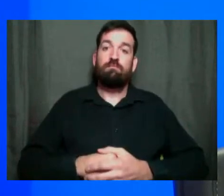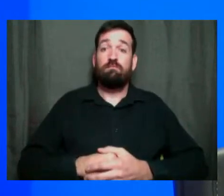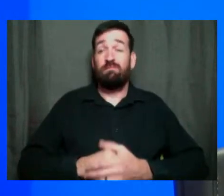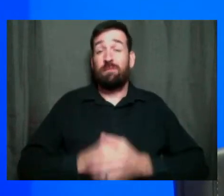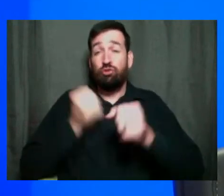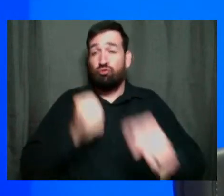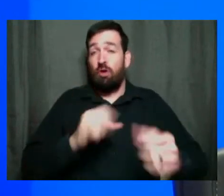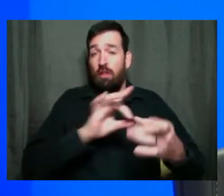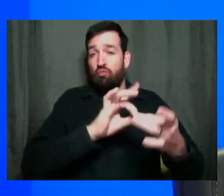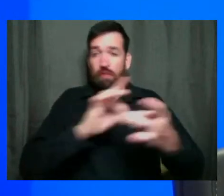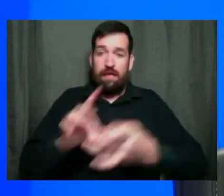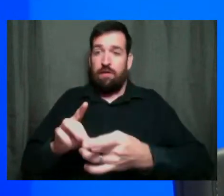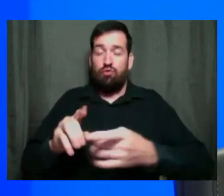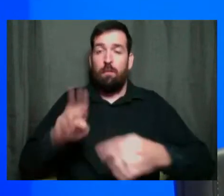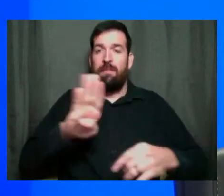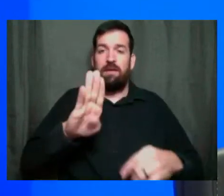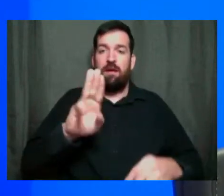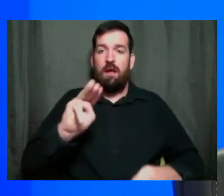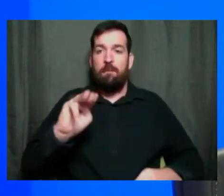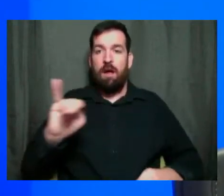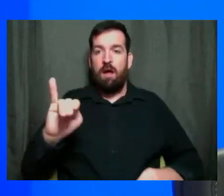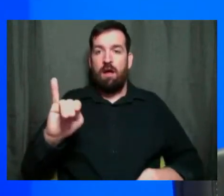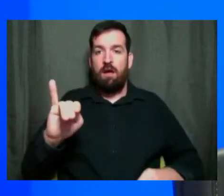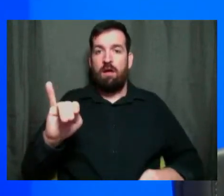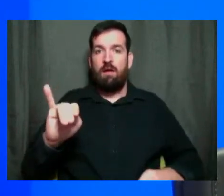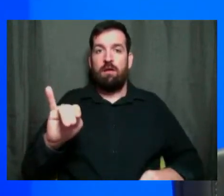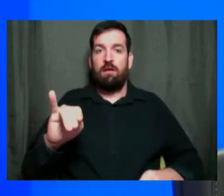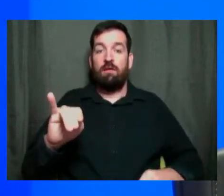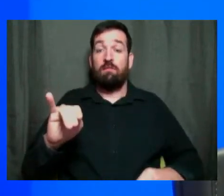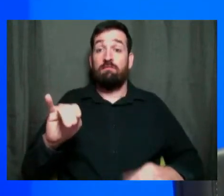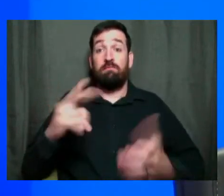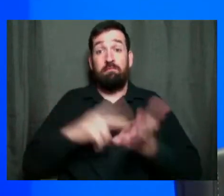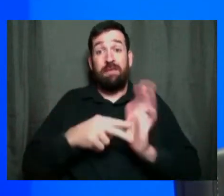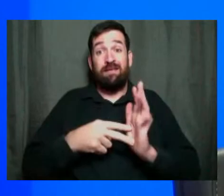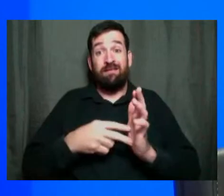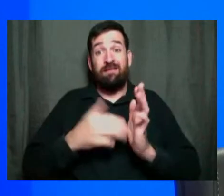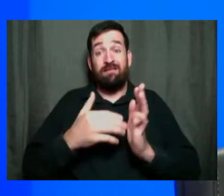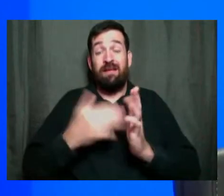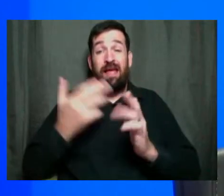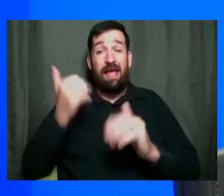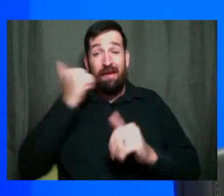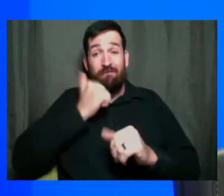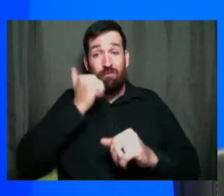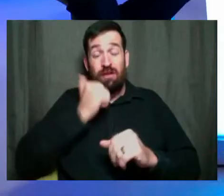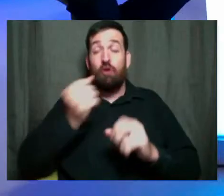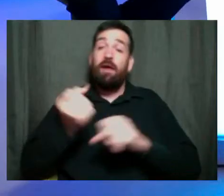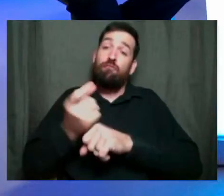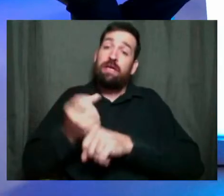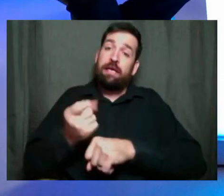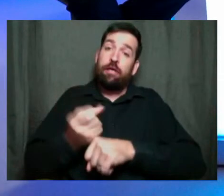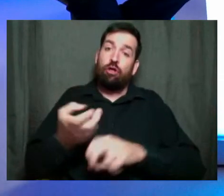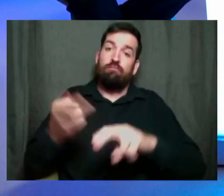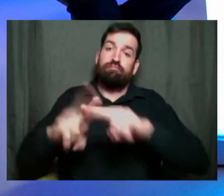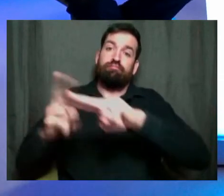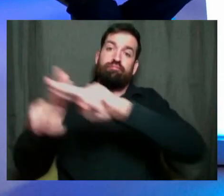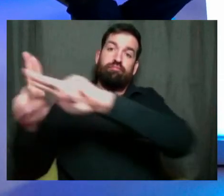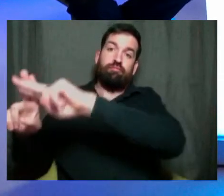BMI, so the prevalence of obstructive sleep apnea is going up every year as the BMI is going up. So what's that been like for